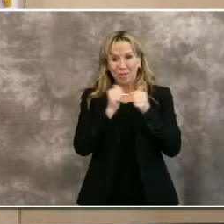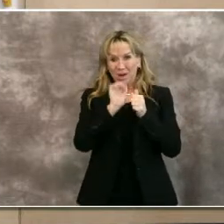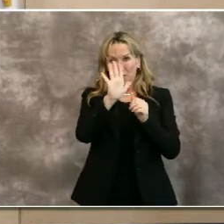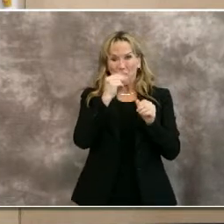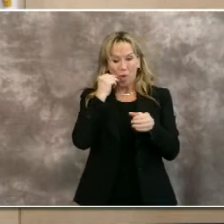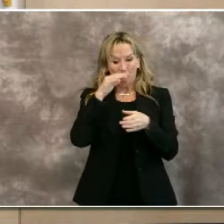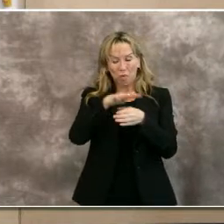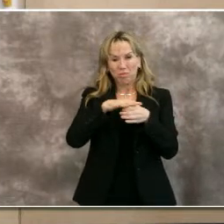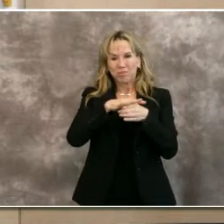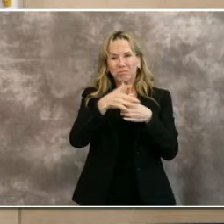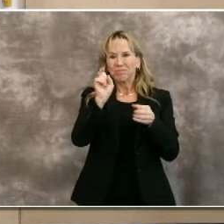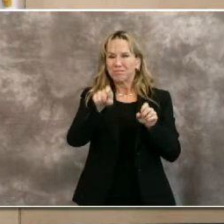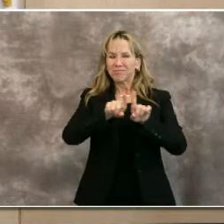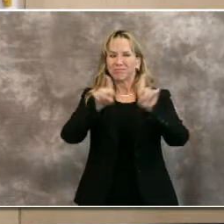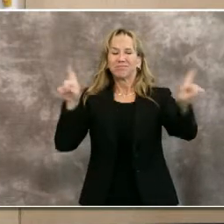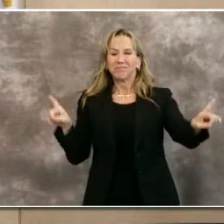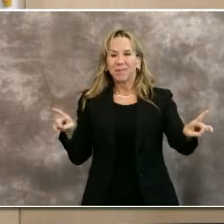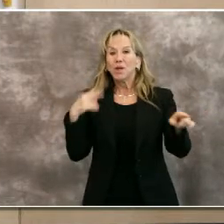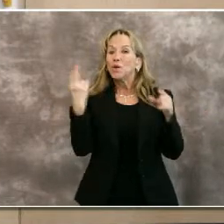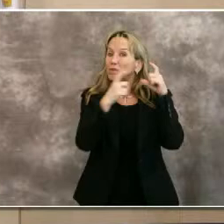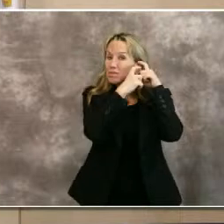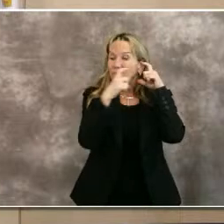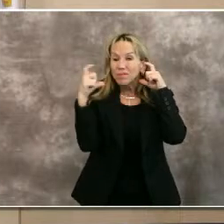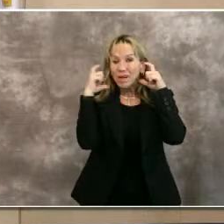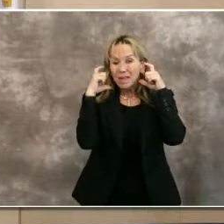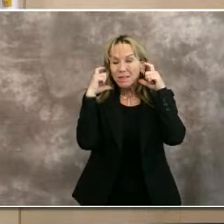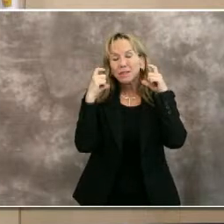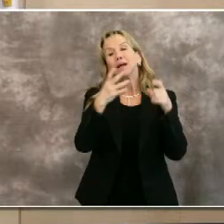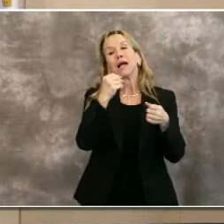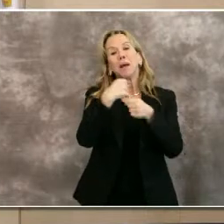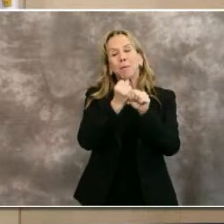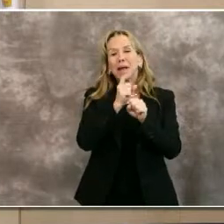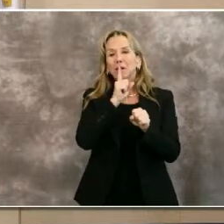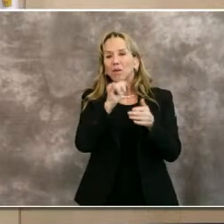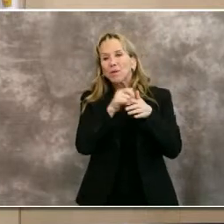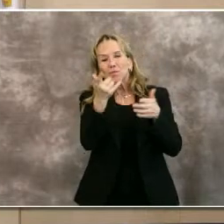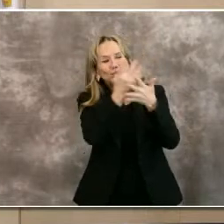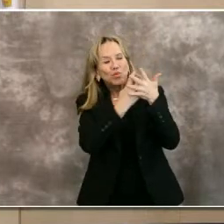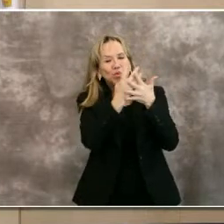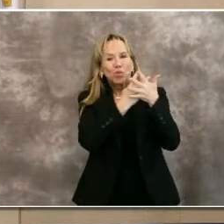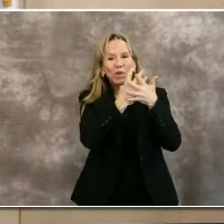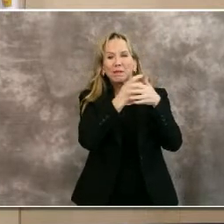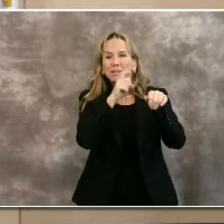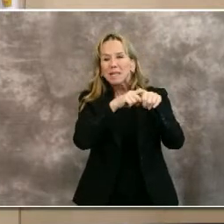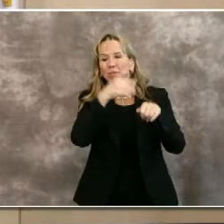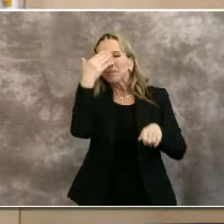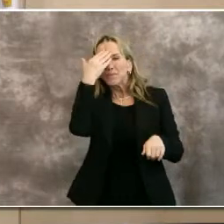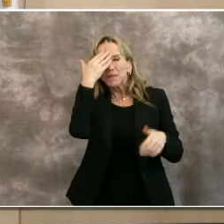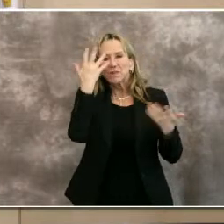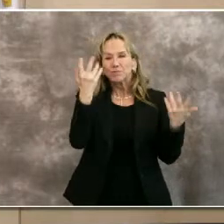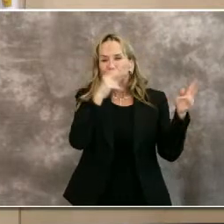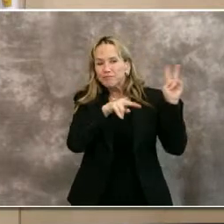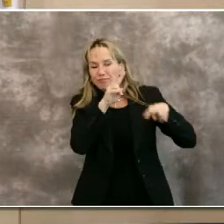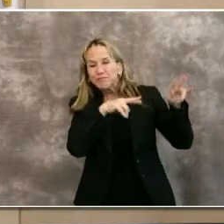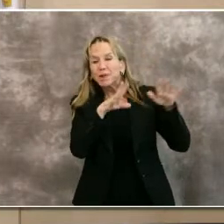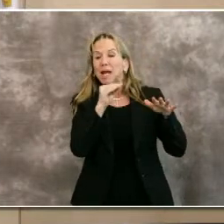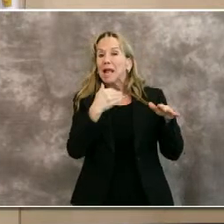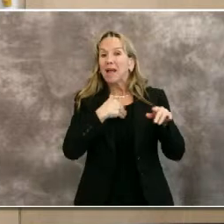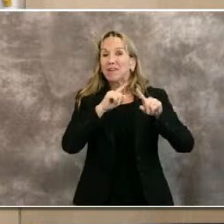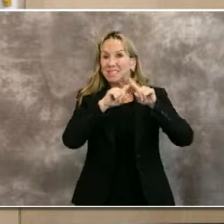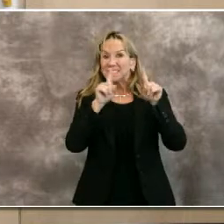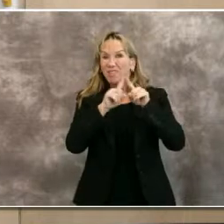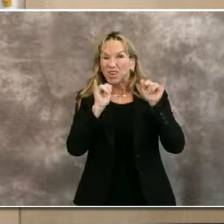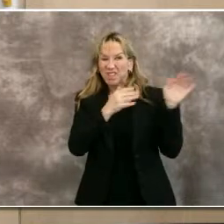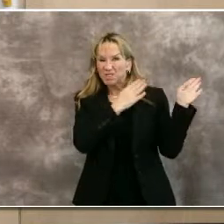household, using face covering, and conducting appropriate screenings are important strategies.